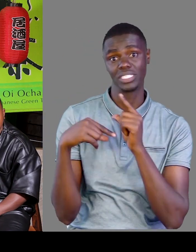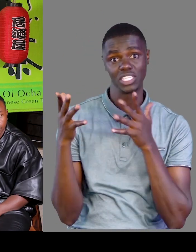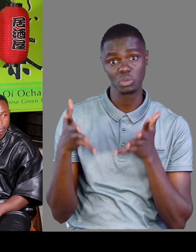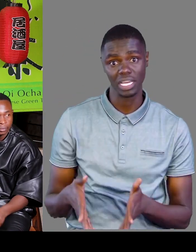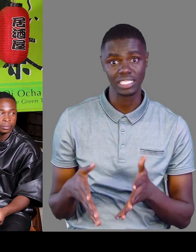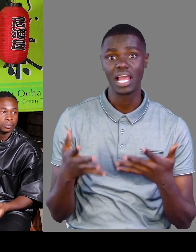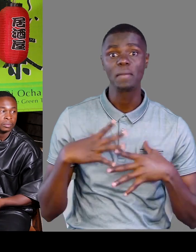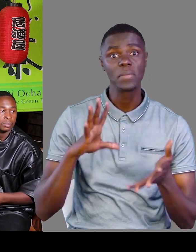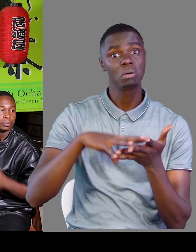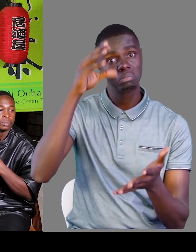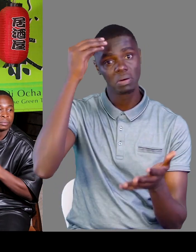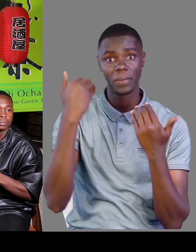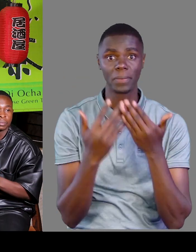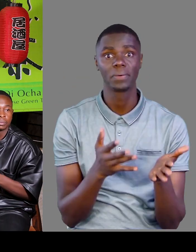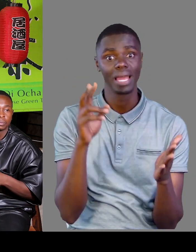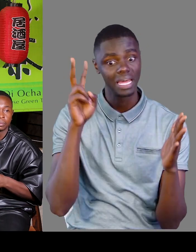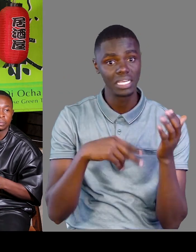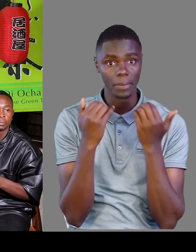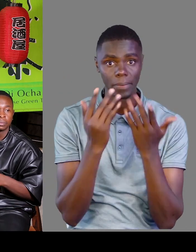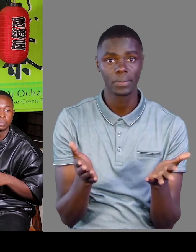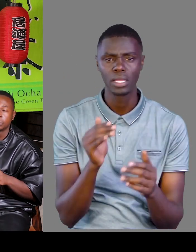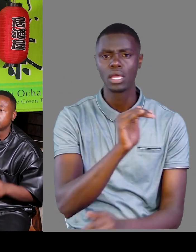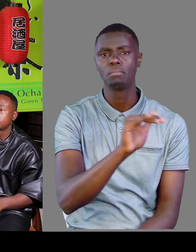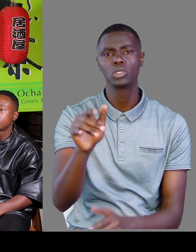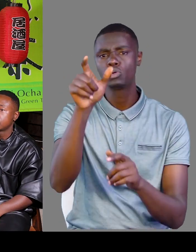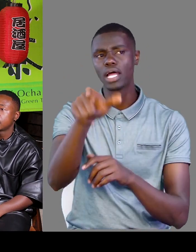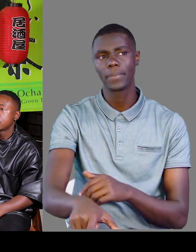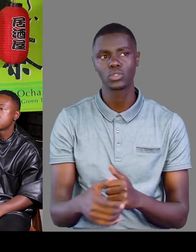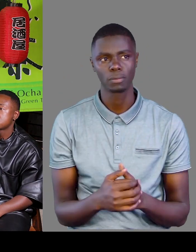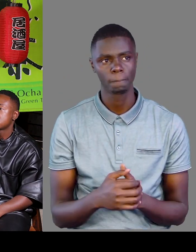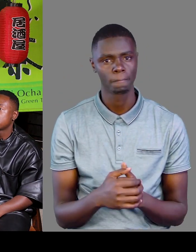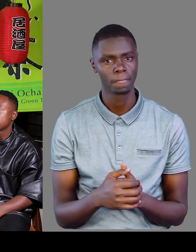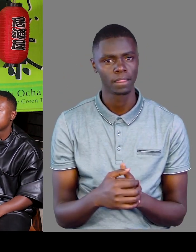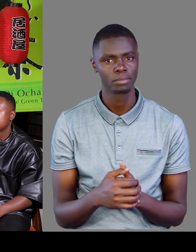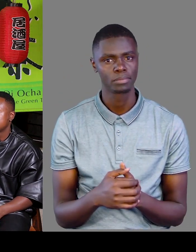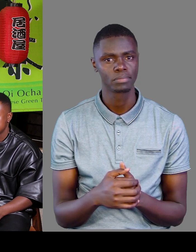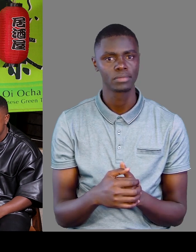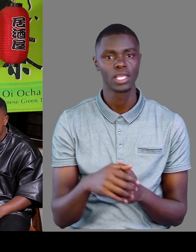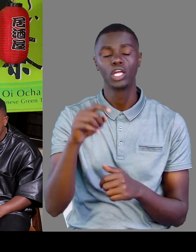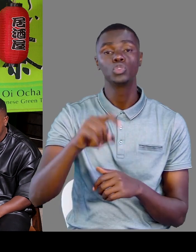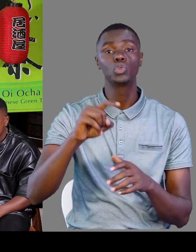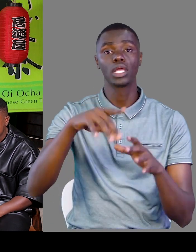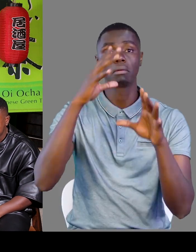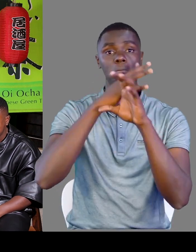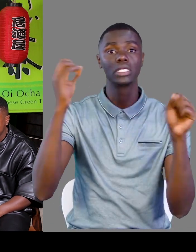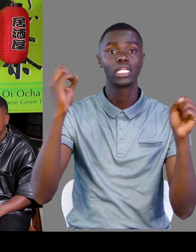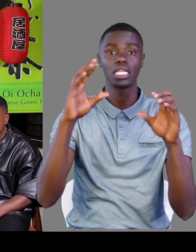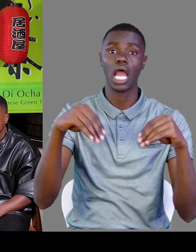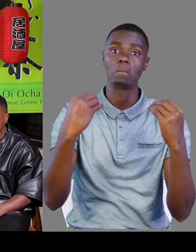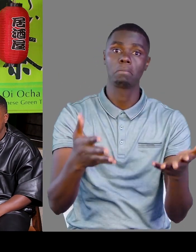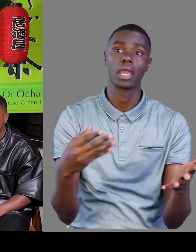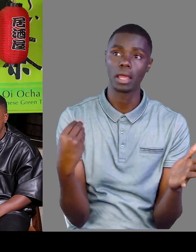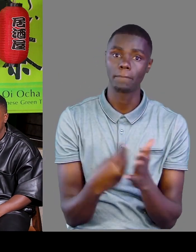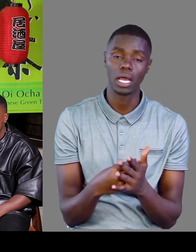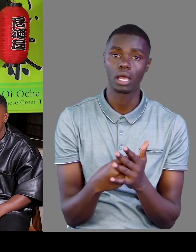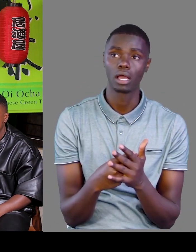is guys don't learn. So hata nikiuliza mtu leo Prezi amepatiana doa,